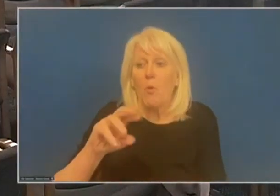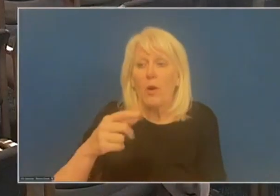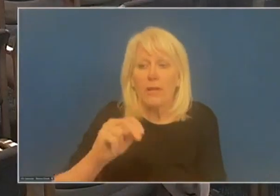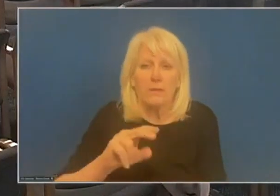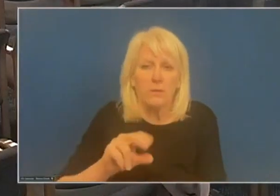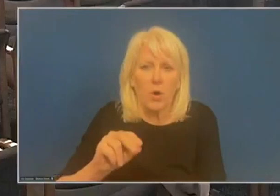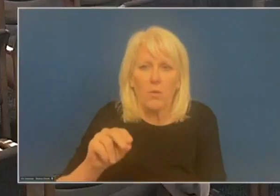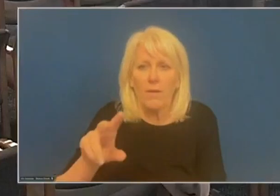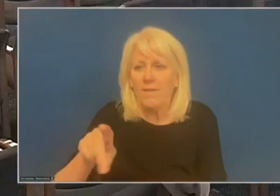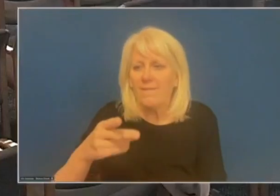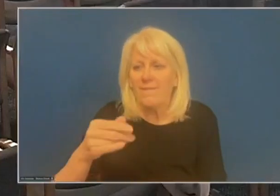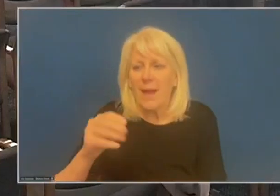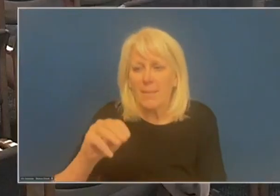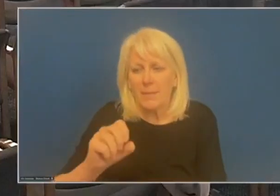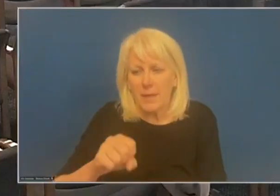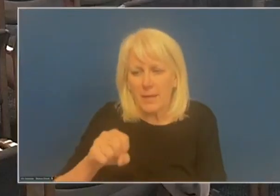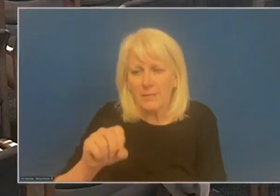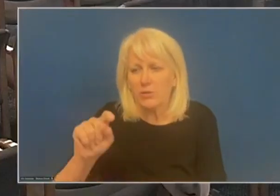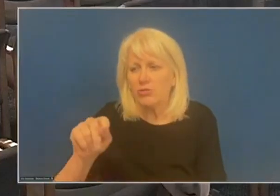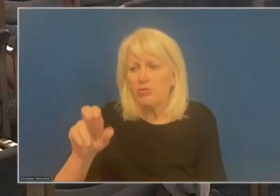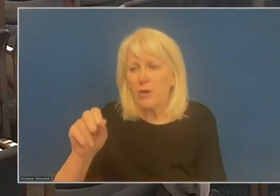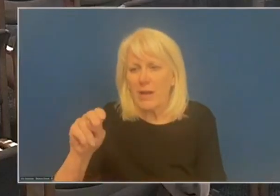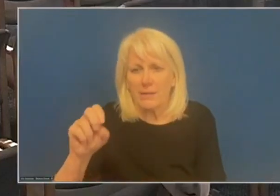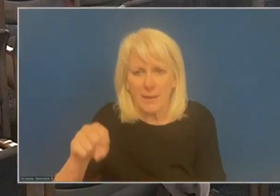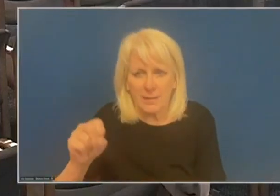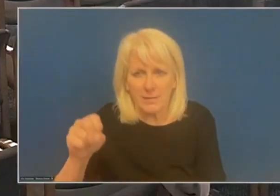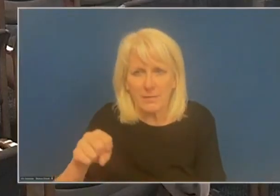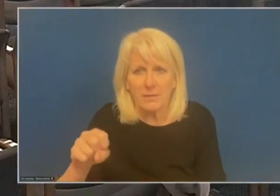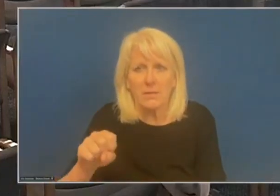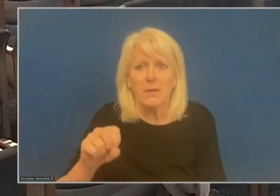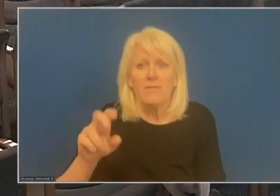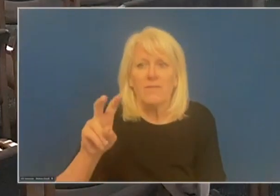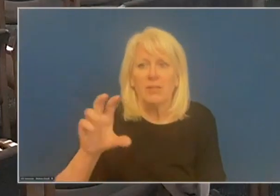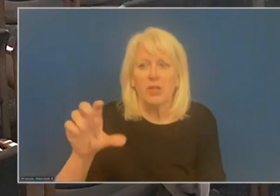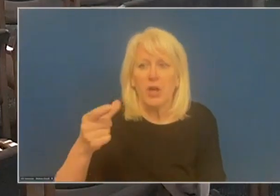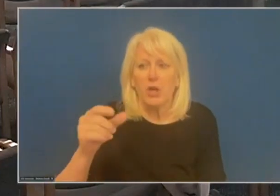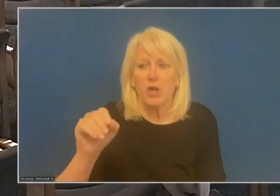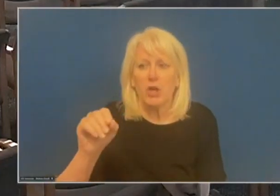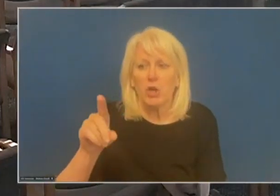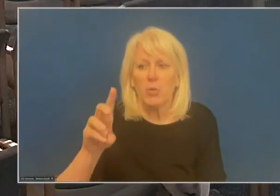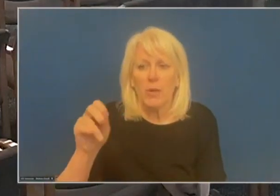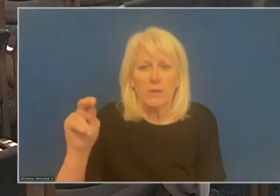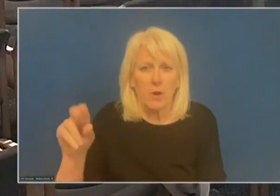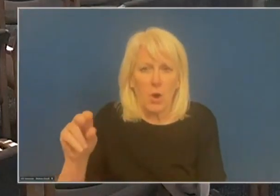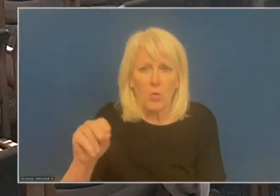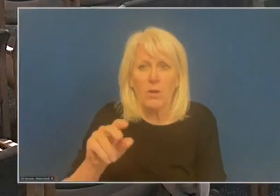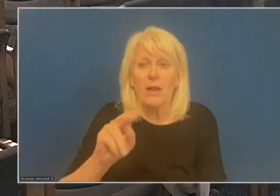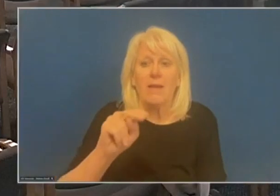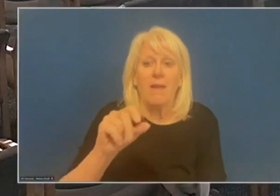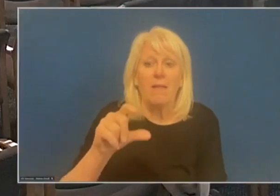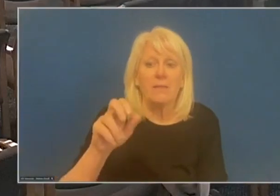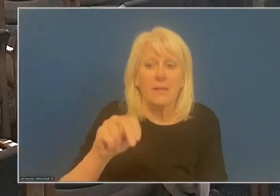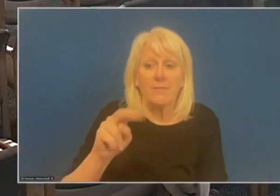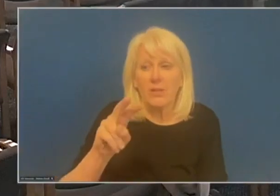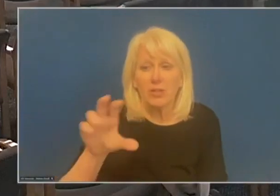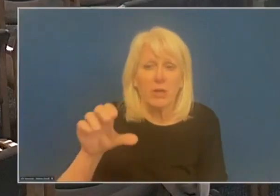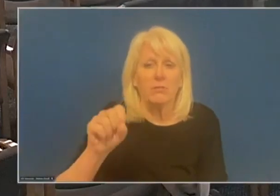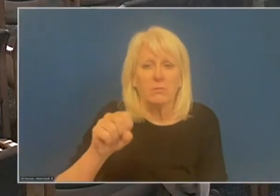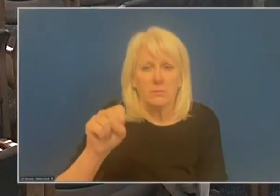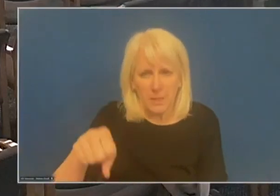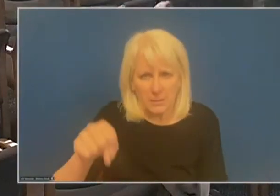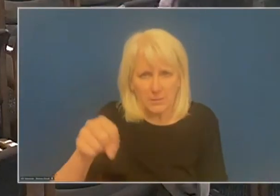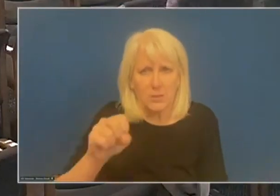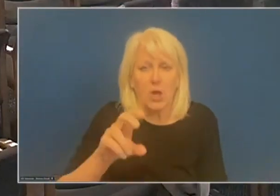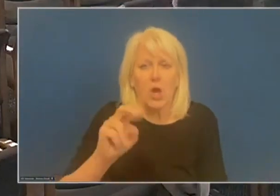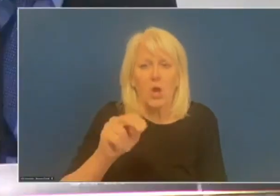Pham. Yes. Rep. Tran. Aye. Vice Chair Goodwin. No. Vice Chair Nelson. Yes. Chair Nuss.